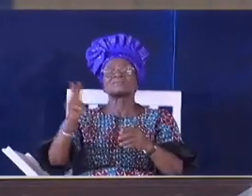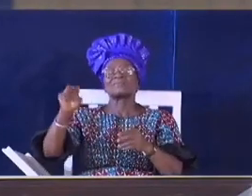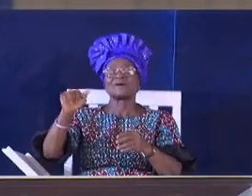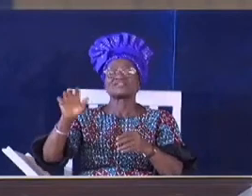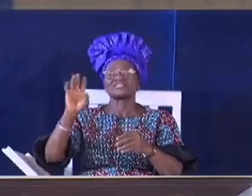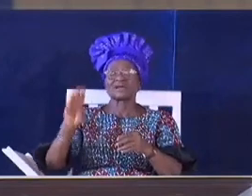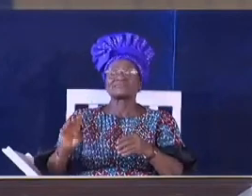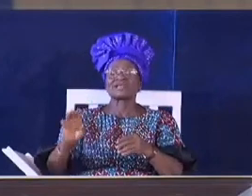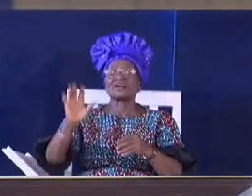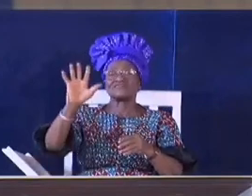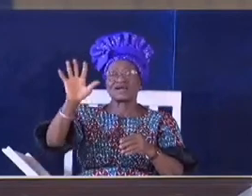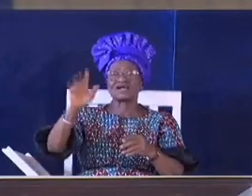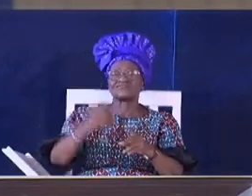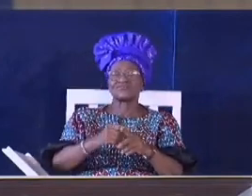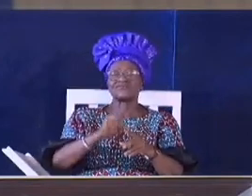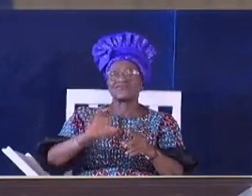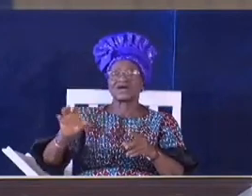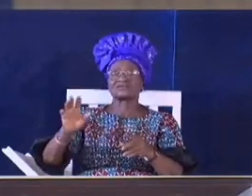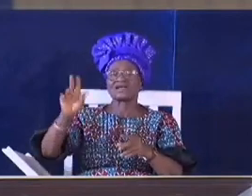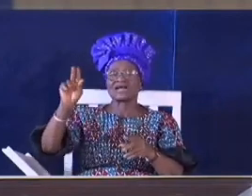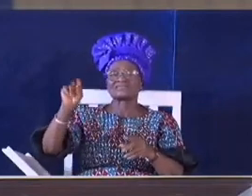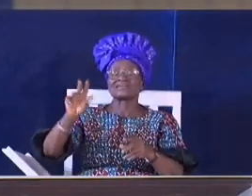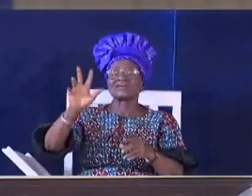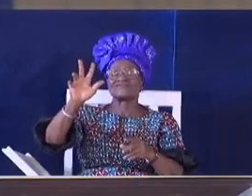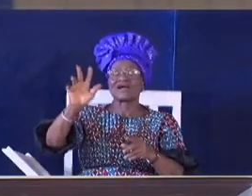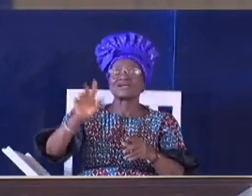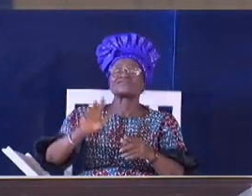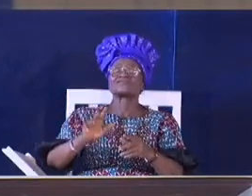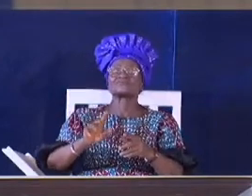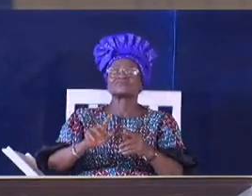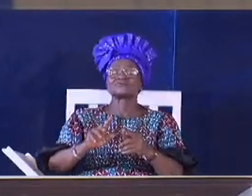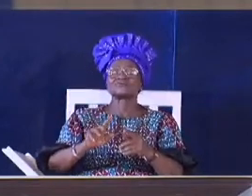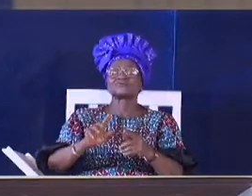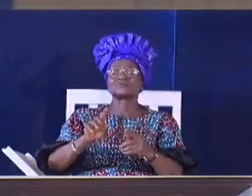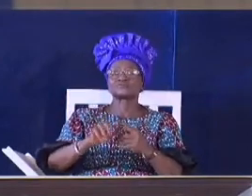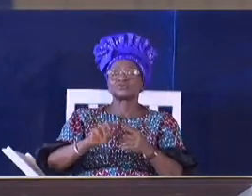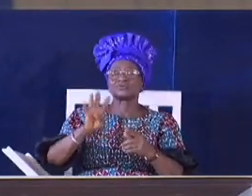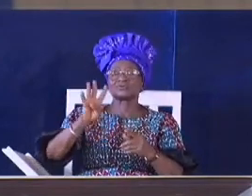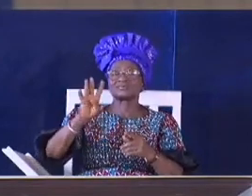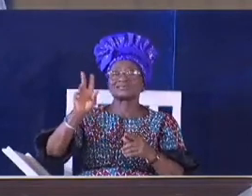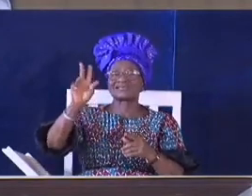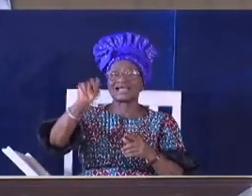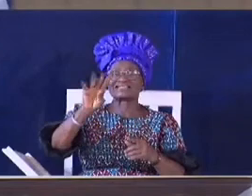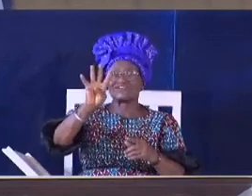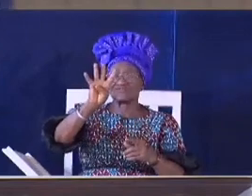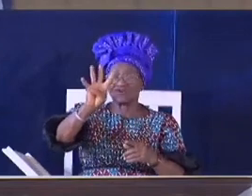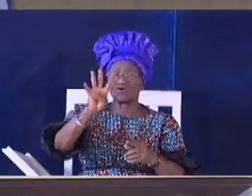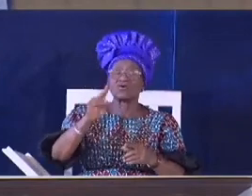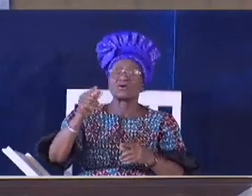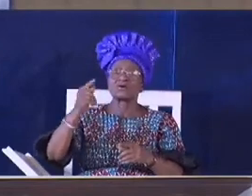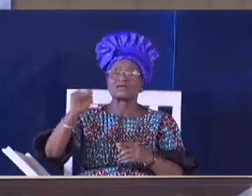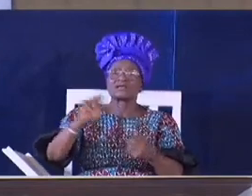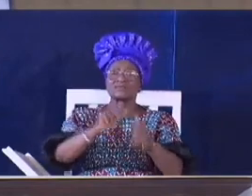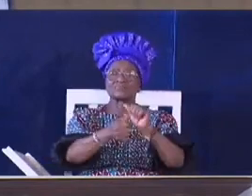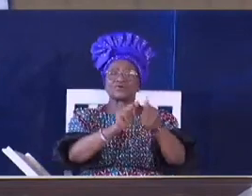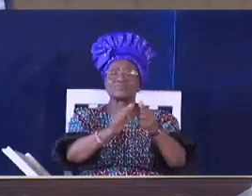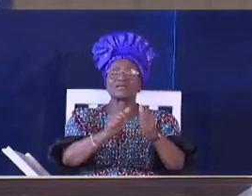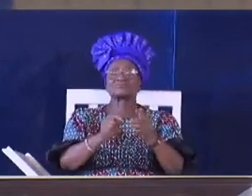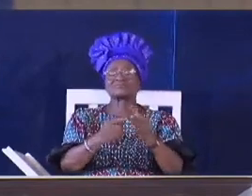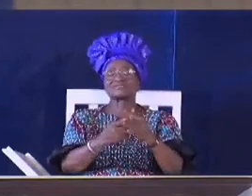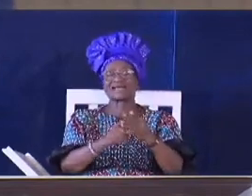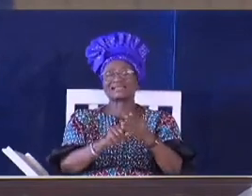verse 25 to 34, Mark 5, 25 to 34, the problem started